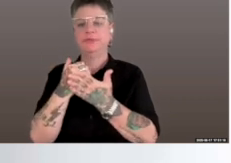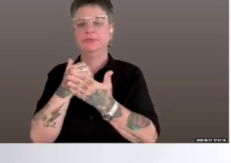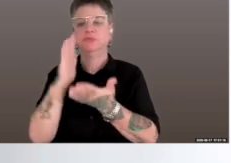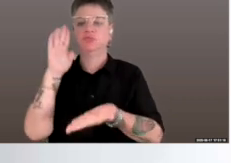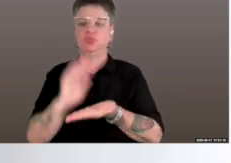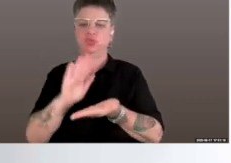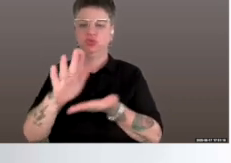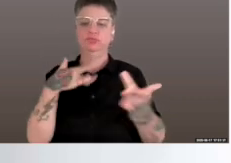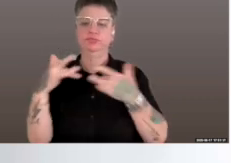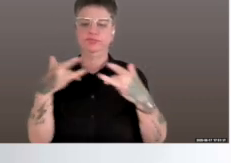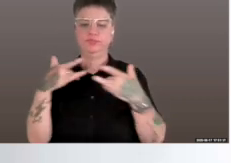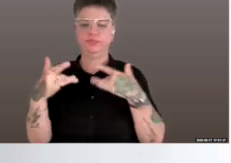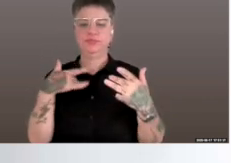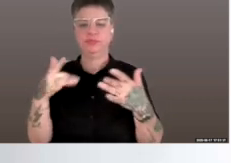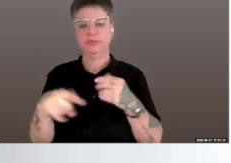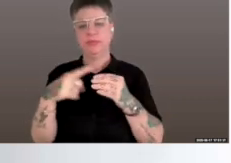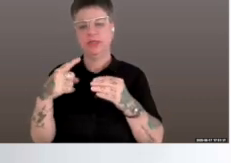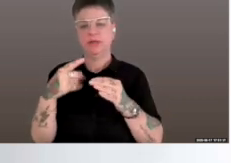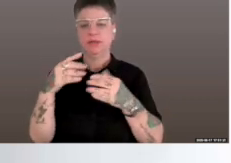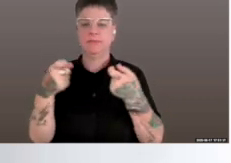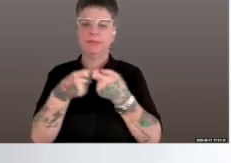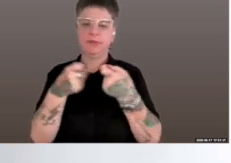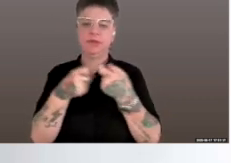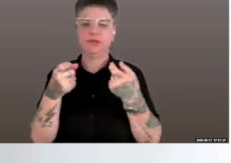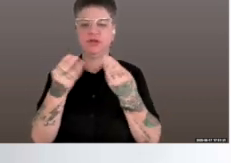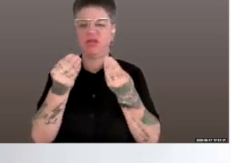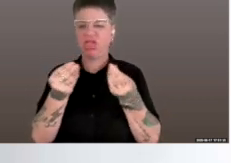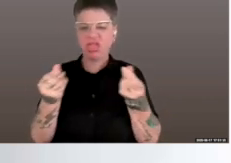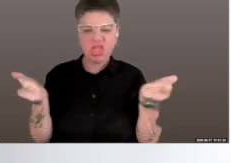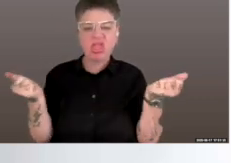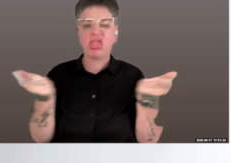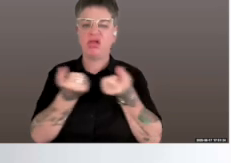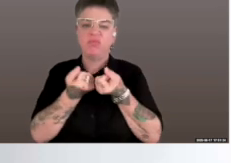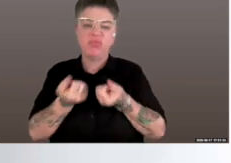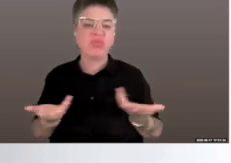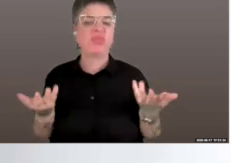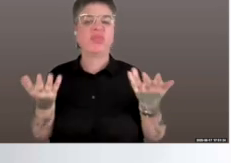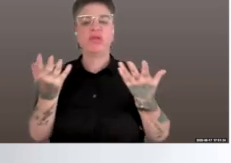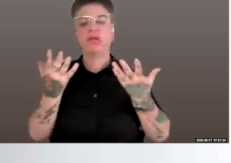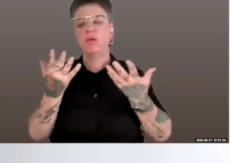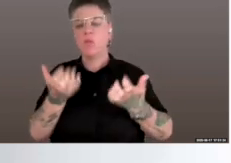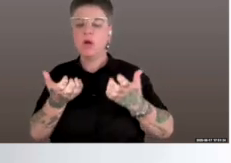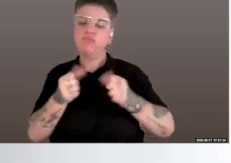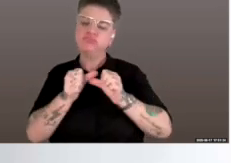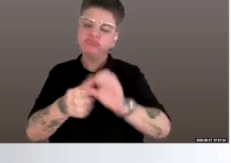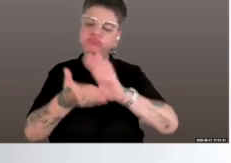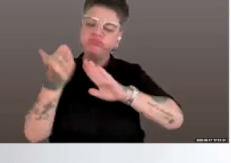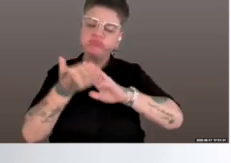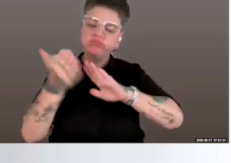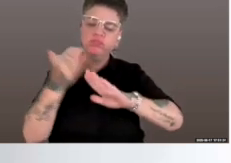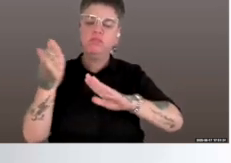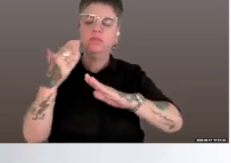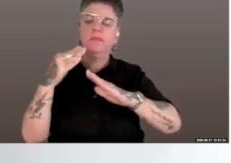has been allocated to date. Grid Alternatives, who is the program administrator, organizes a statewide network of